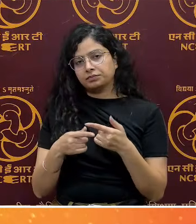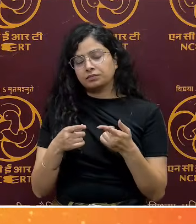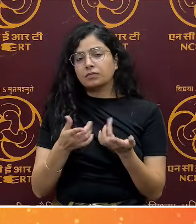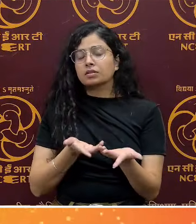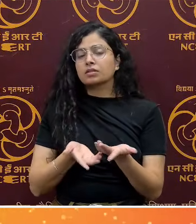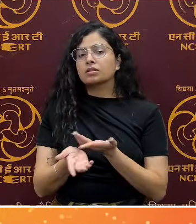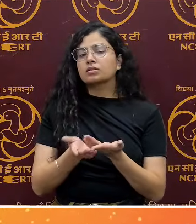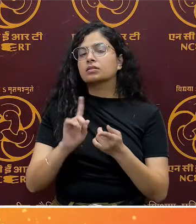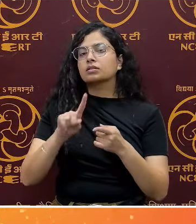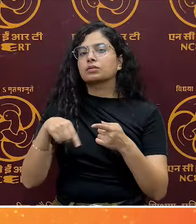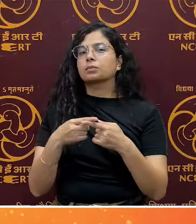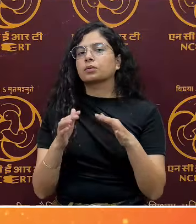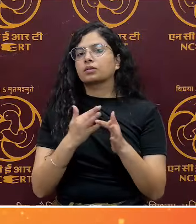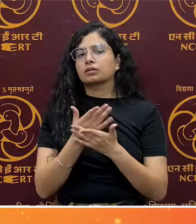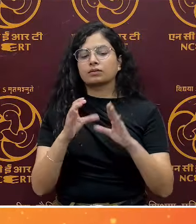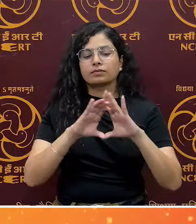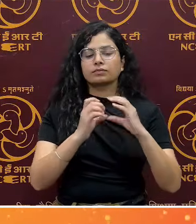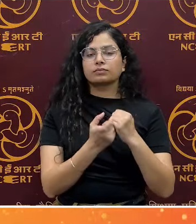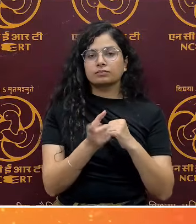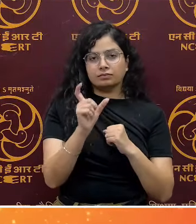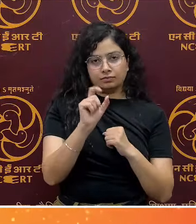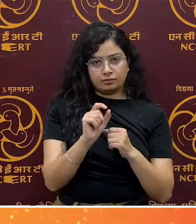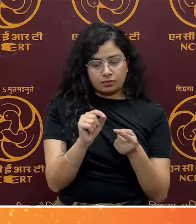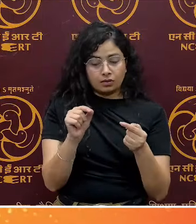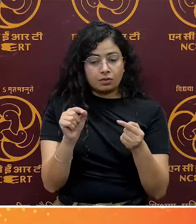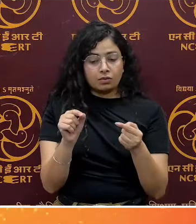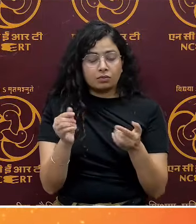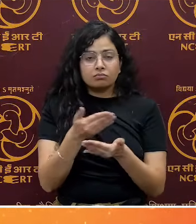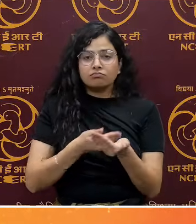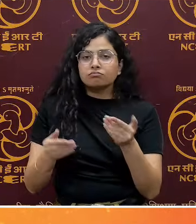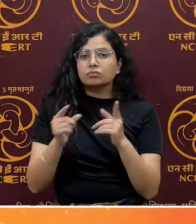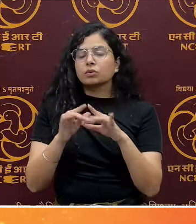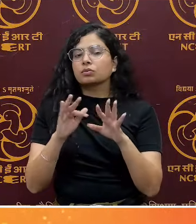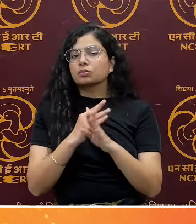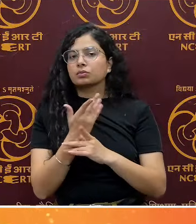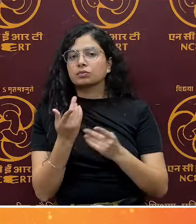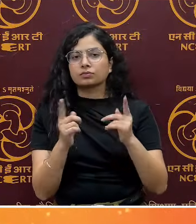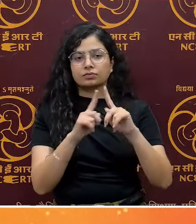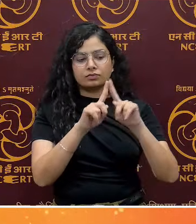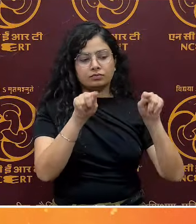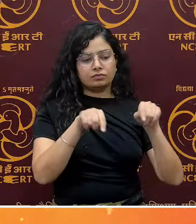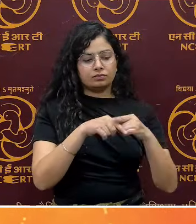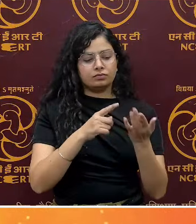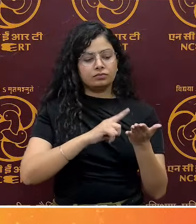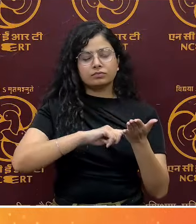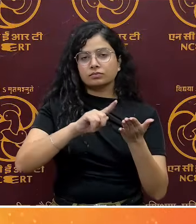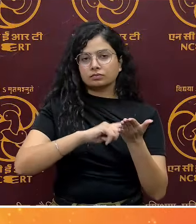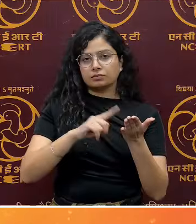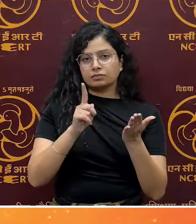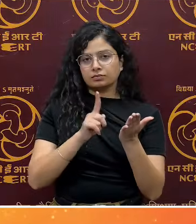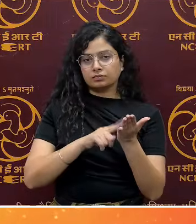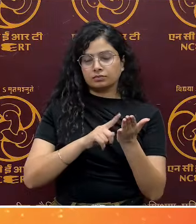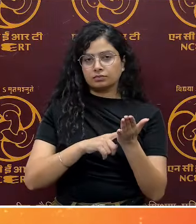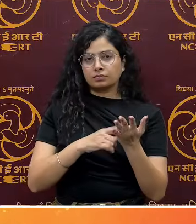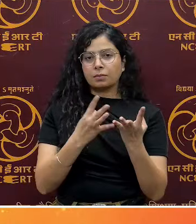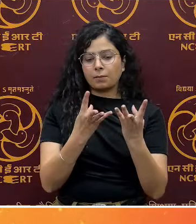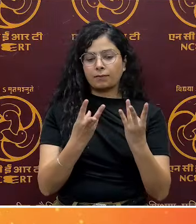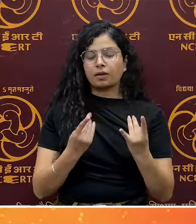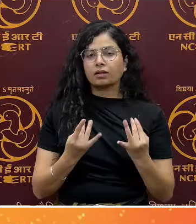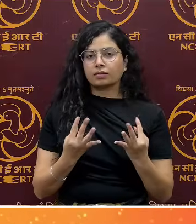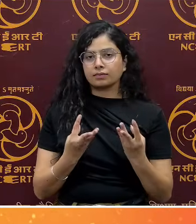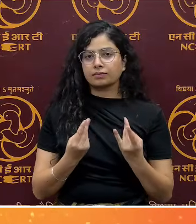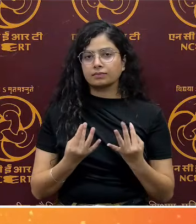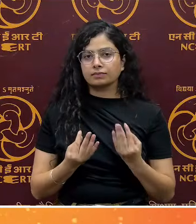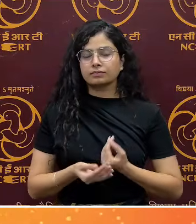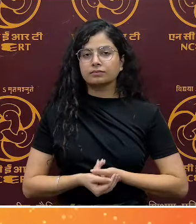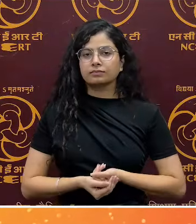about class 10th mathematics. So we will click here and we will select our medium, and this is mathematics.